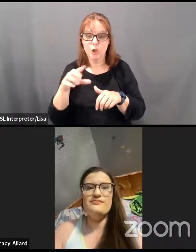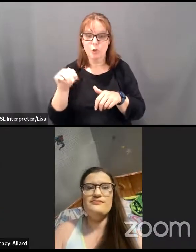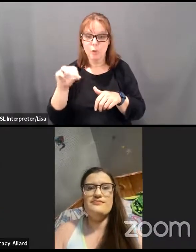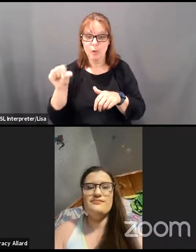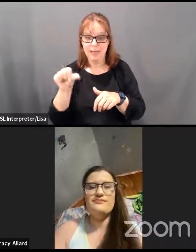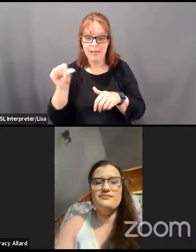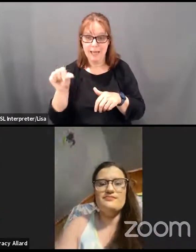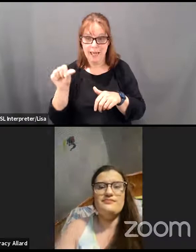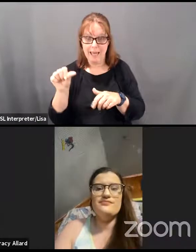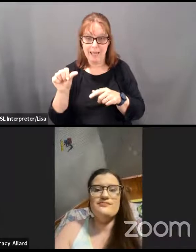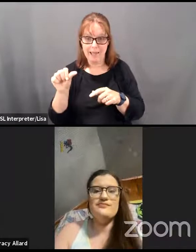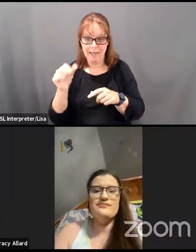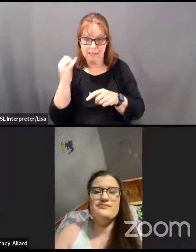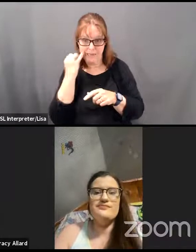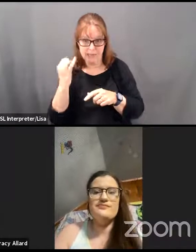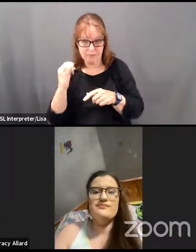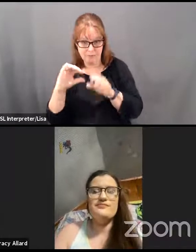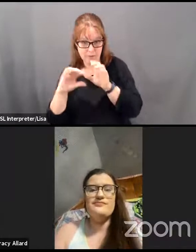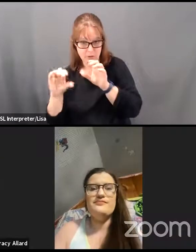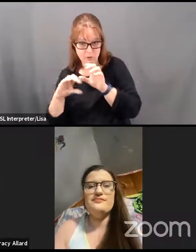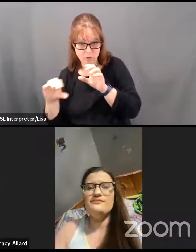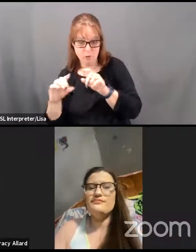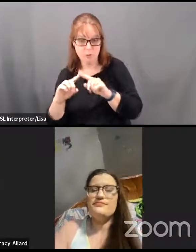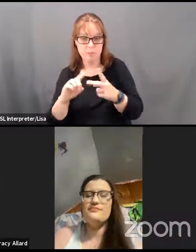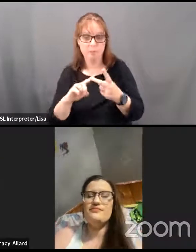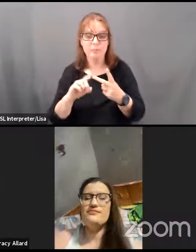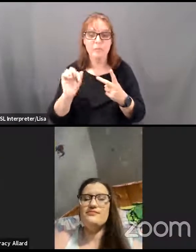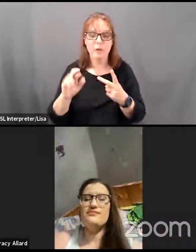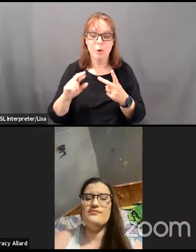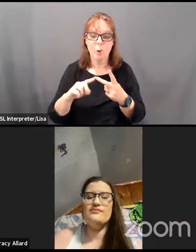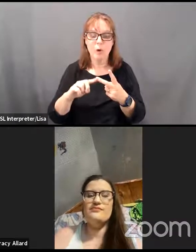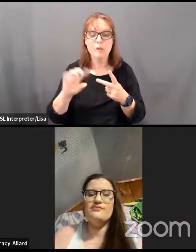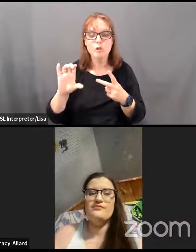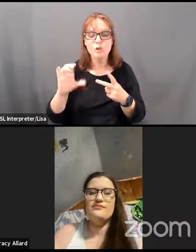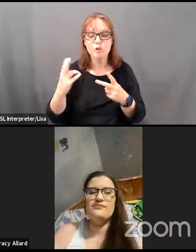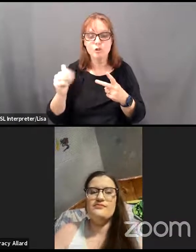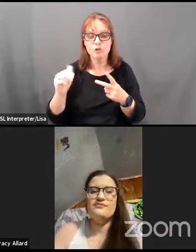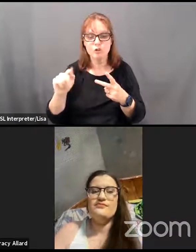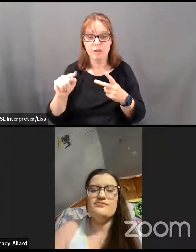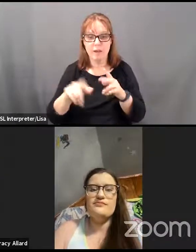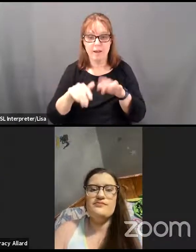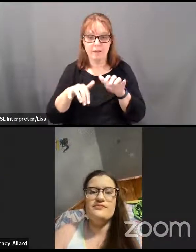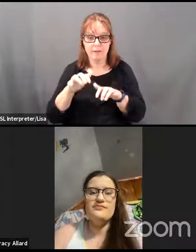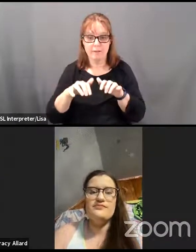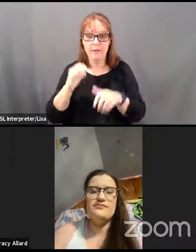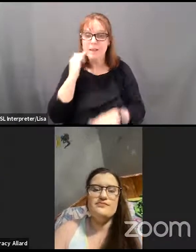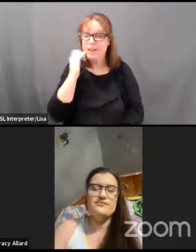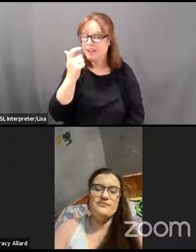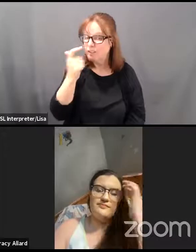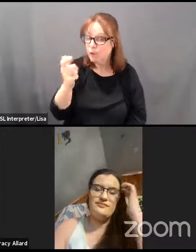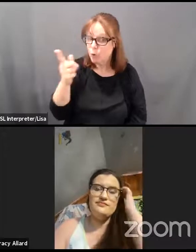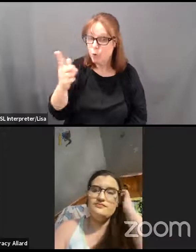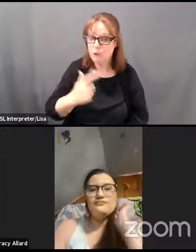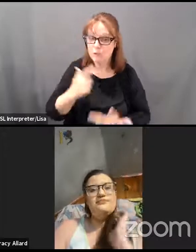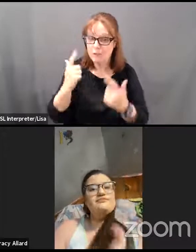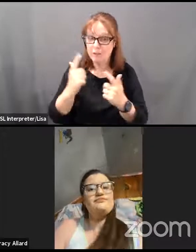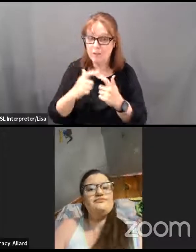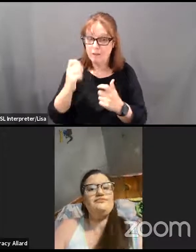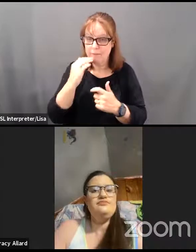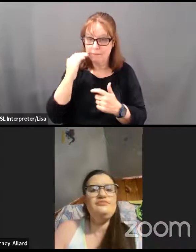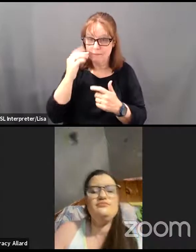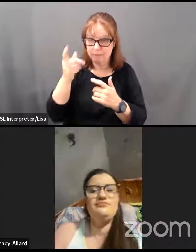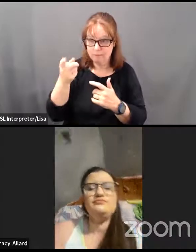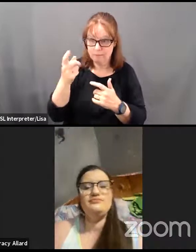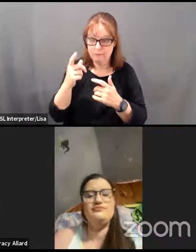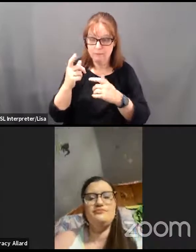on Zoom, you can type your questions into the chat. If you happen to be watching the live stream as we're kind of broadcasting this